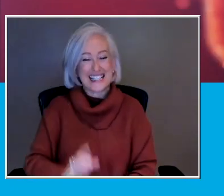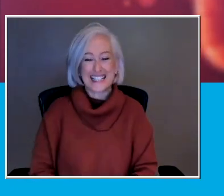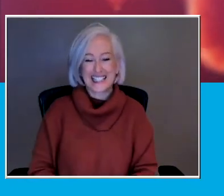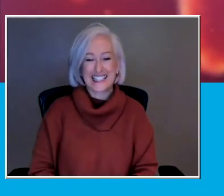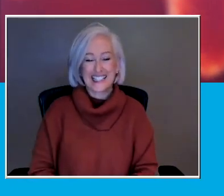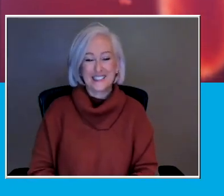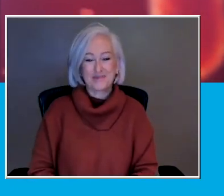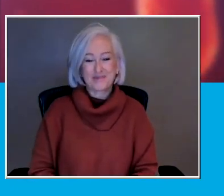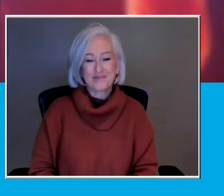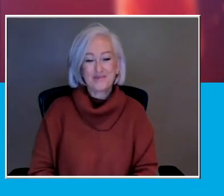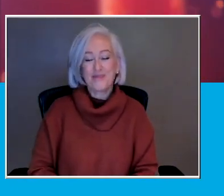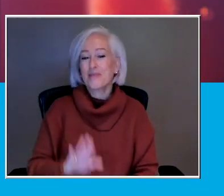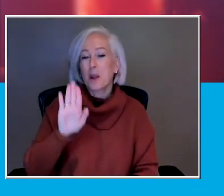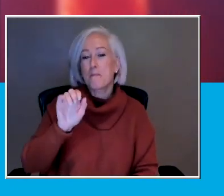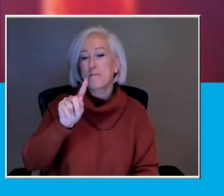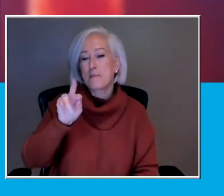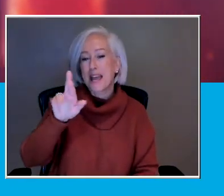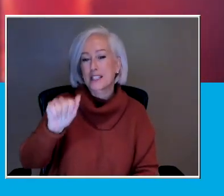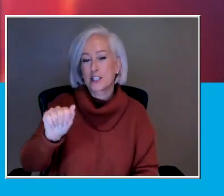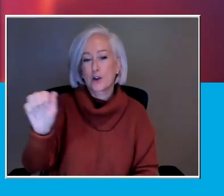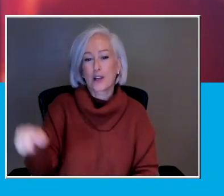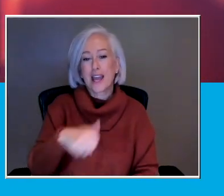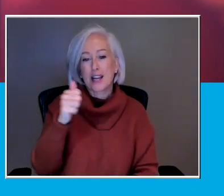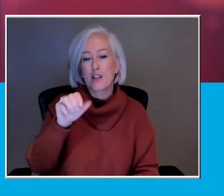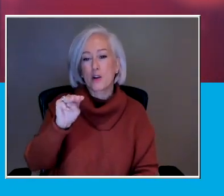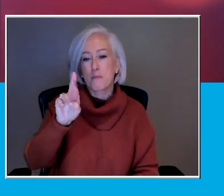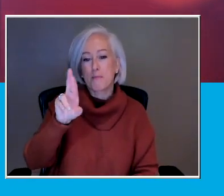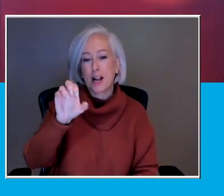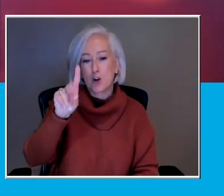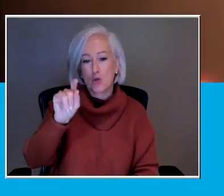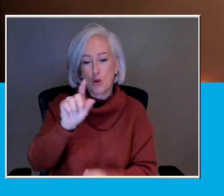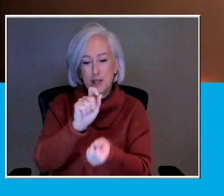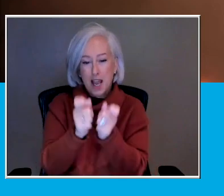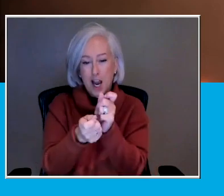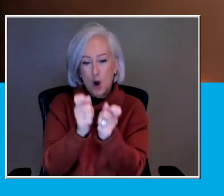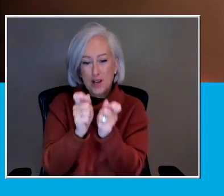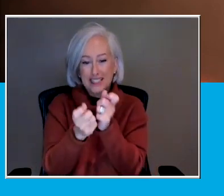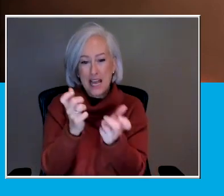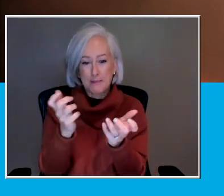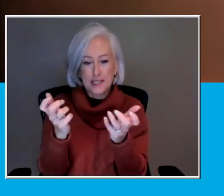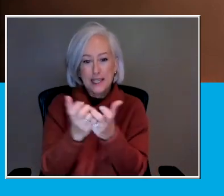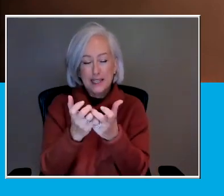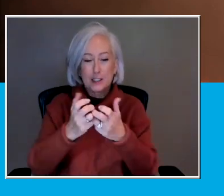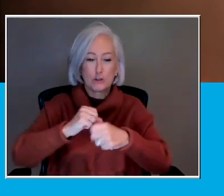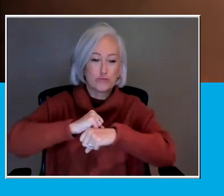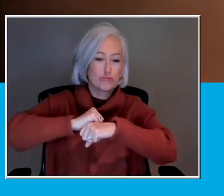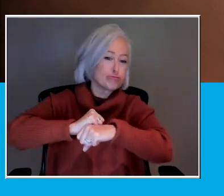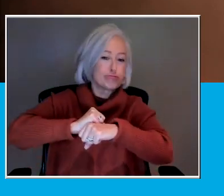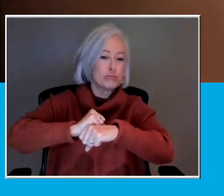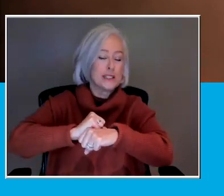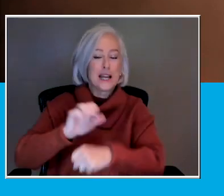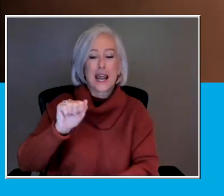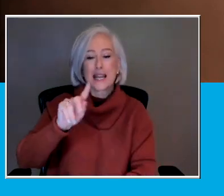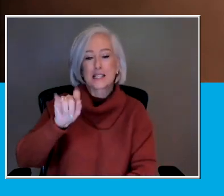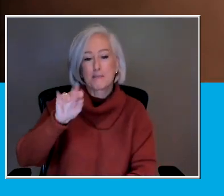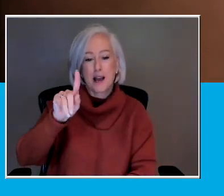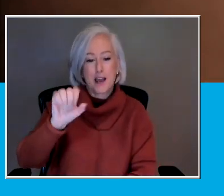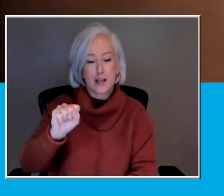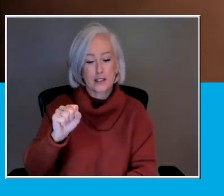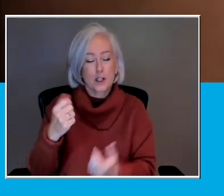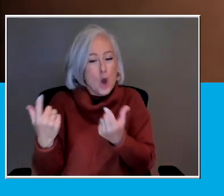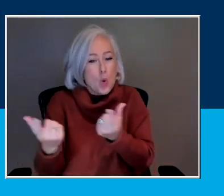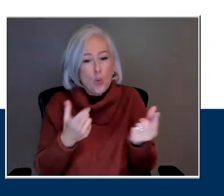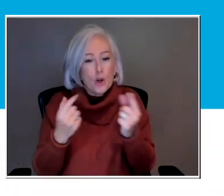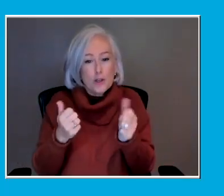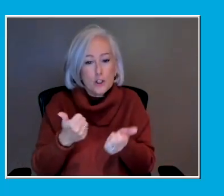Bacteria and other microbes are adapting to resist antibiotics. But what's actually being done to slow down one of the biggest